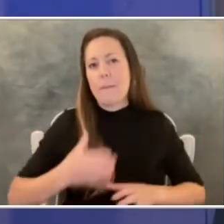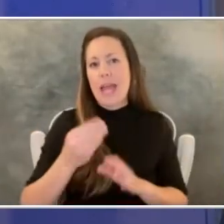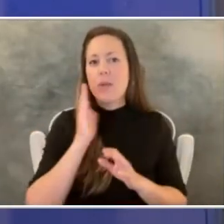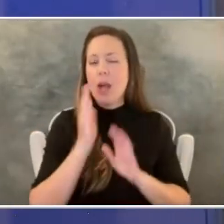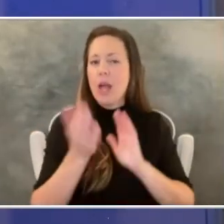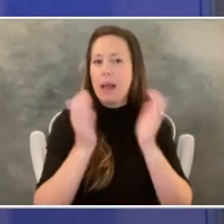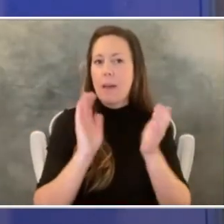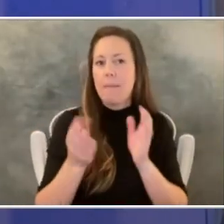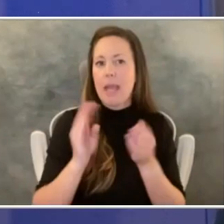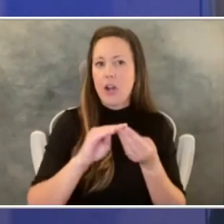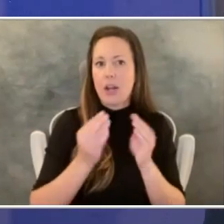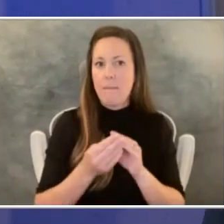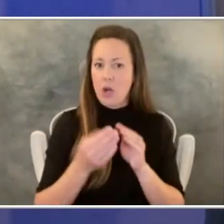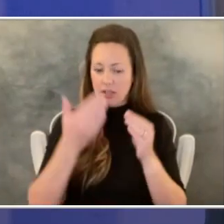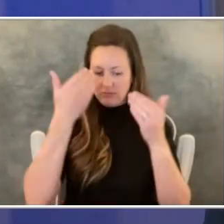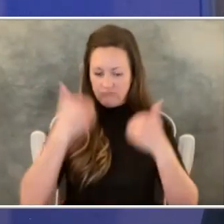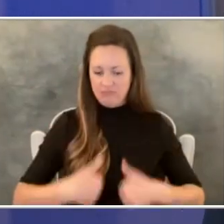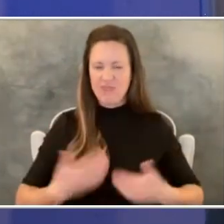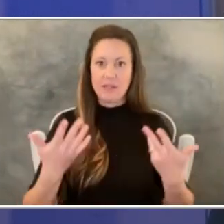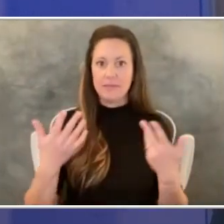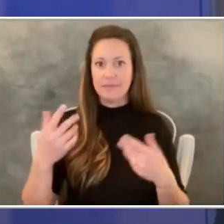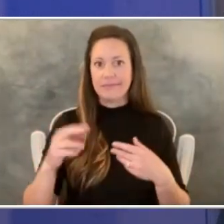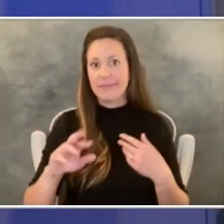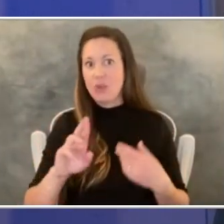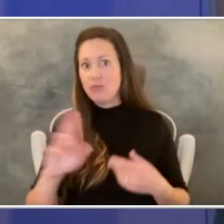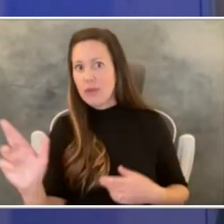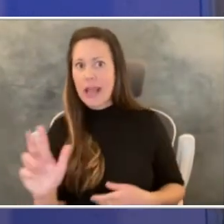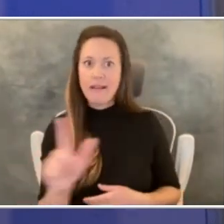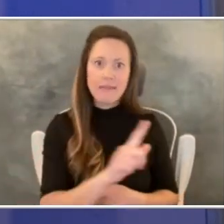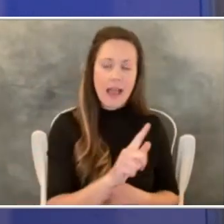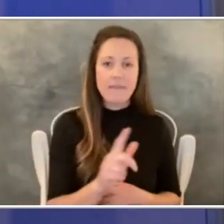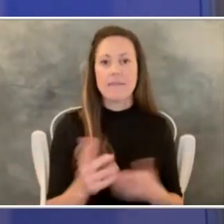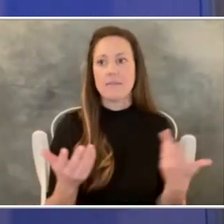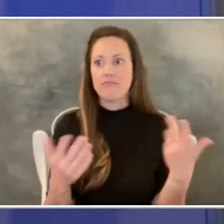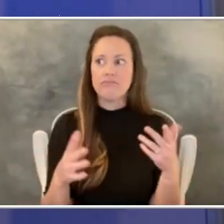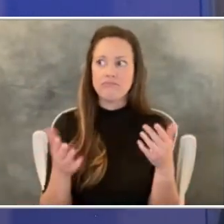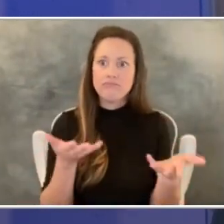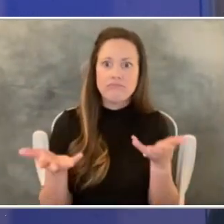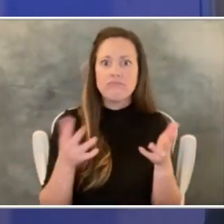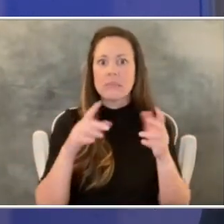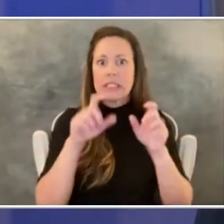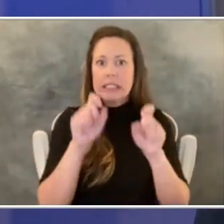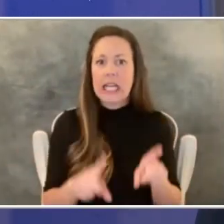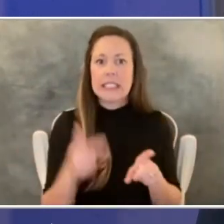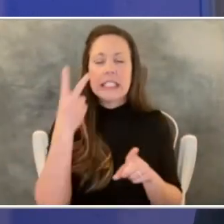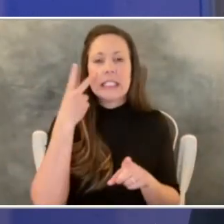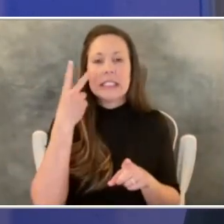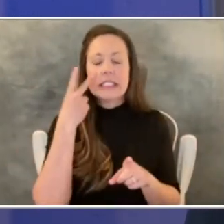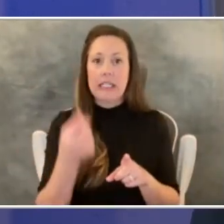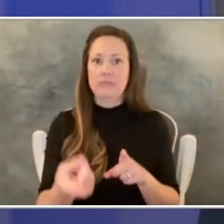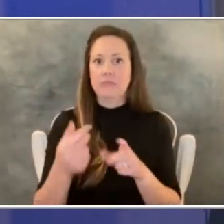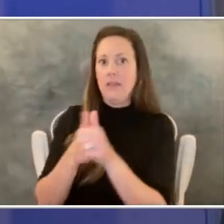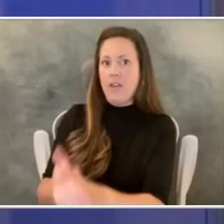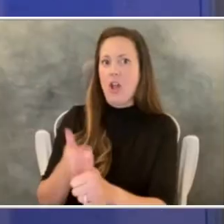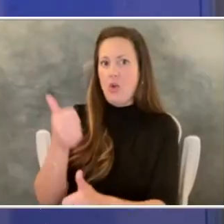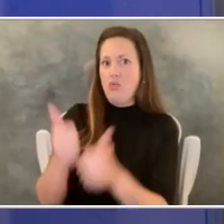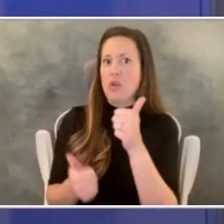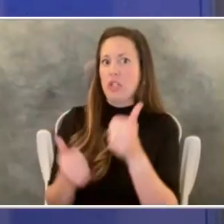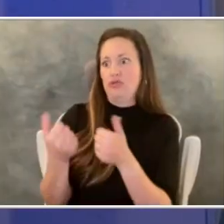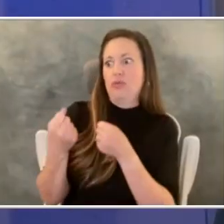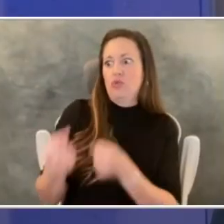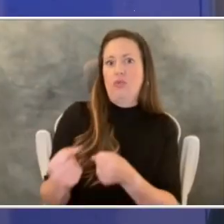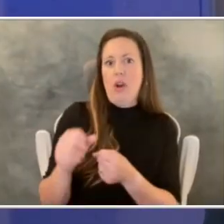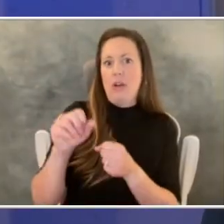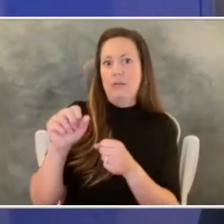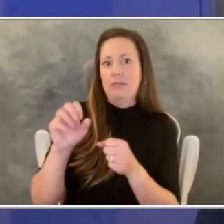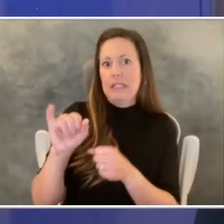other side, working on the assumption that their uninjured side is kind of our metric we're trying to get back to. It includes things like jump testing,